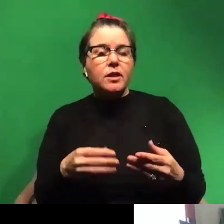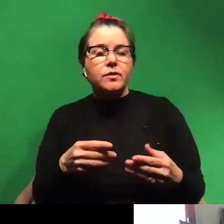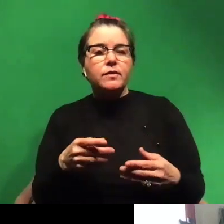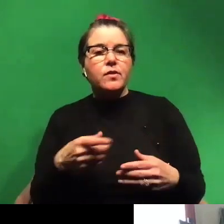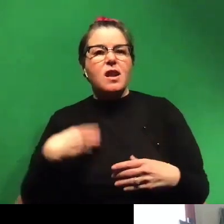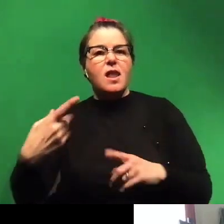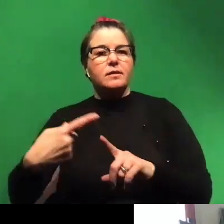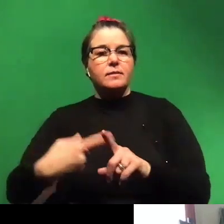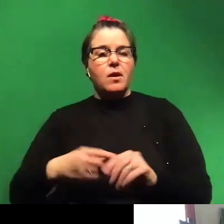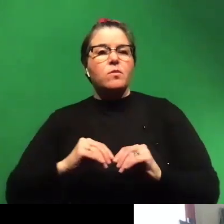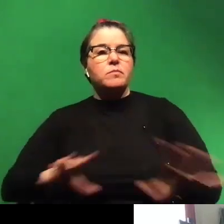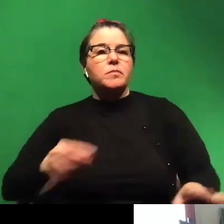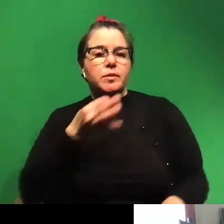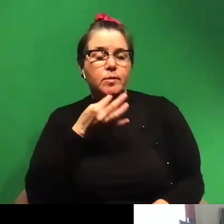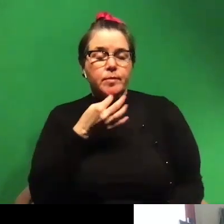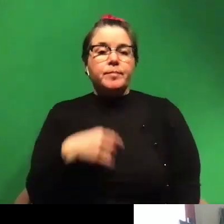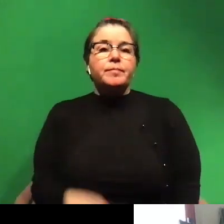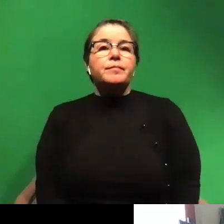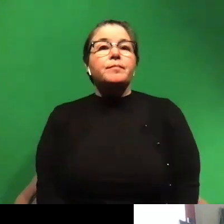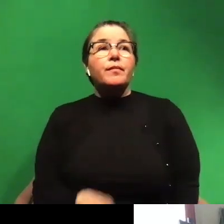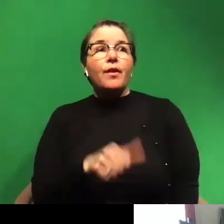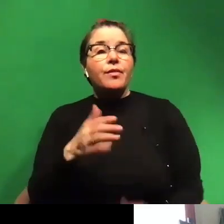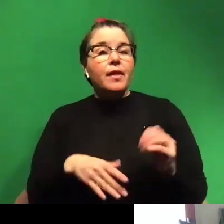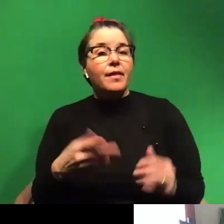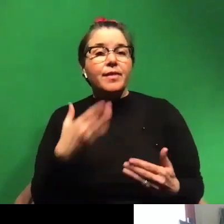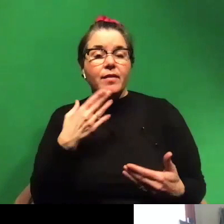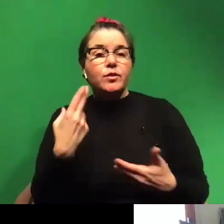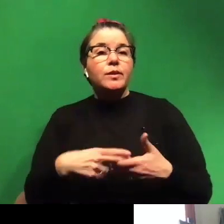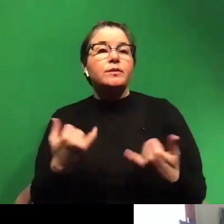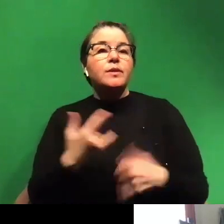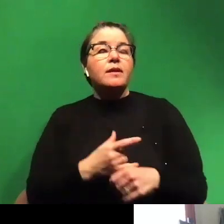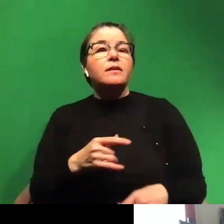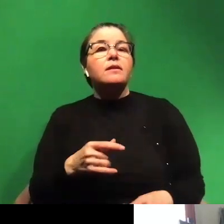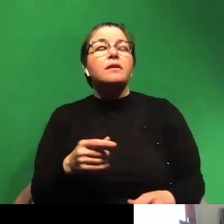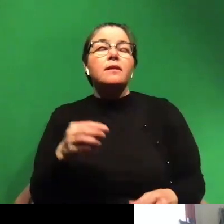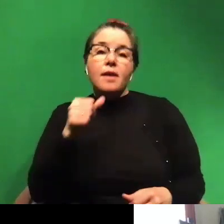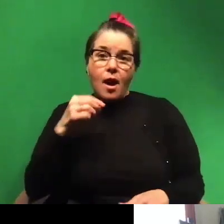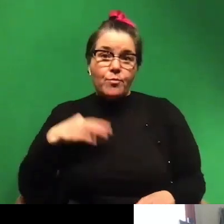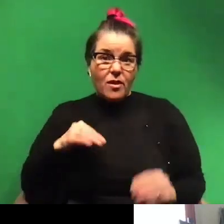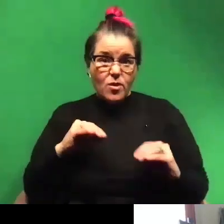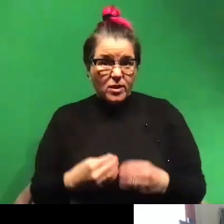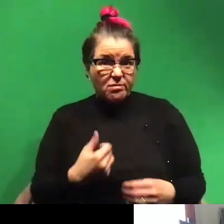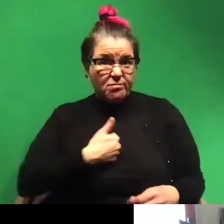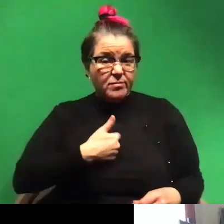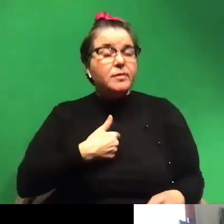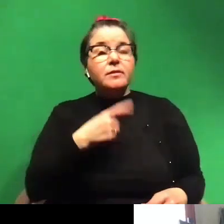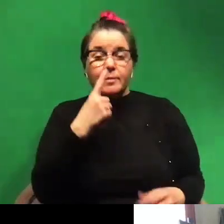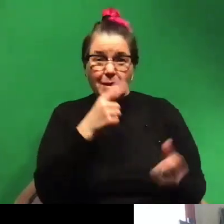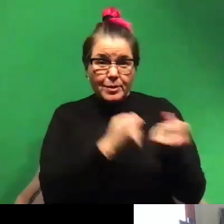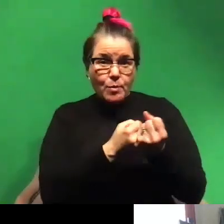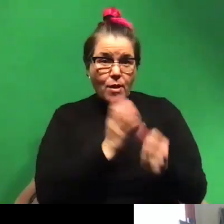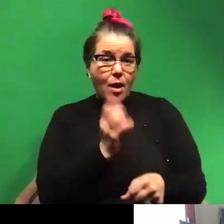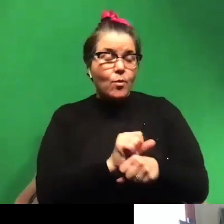month that'll be released soon. And other than that, thank you for joining us today. We are a nonprofit organization, so if you can support our work